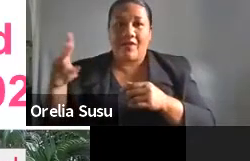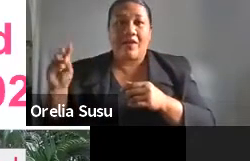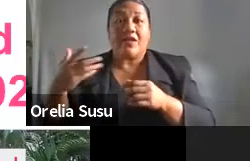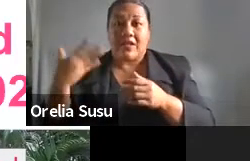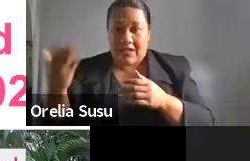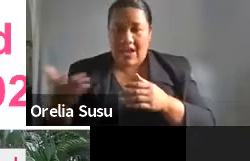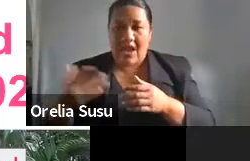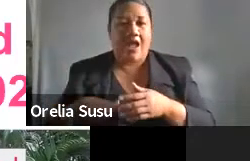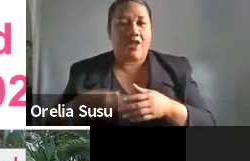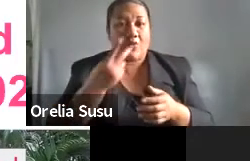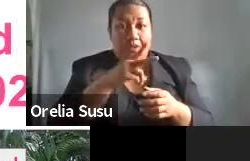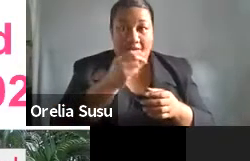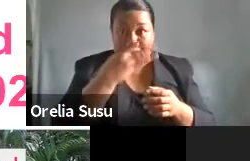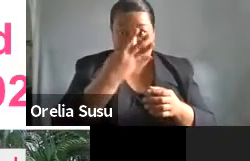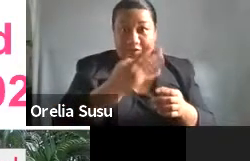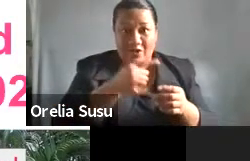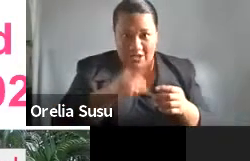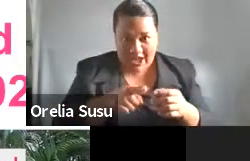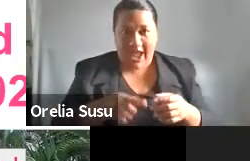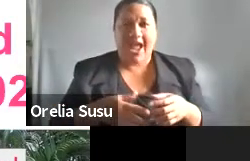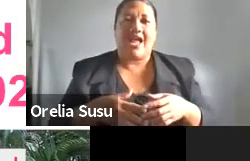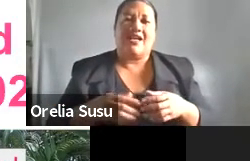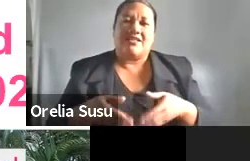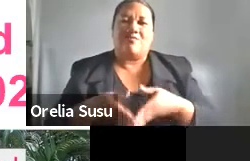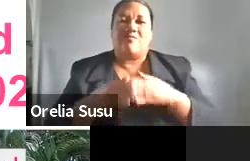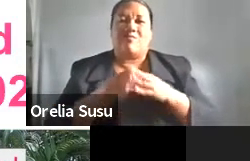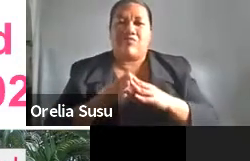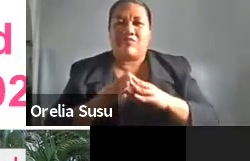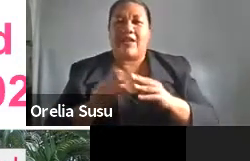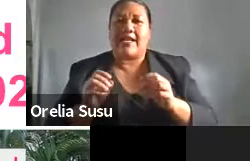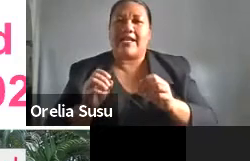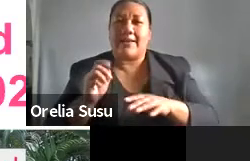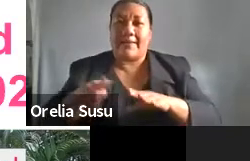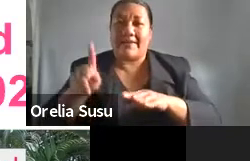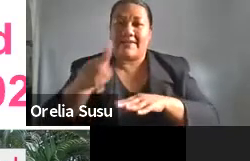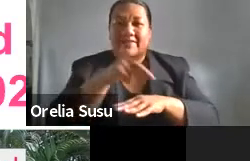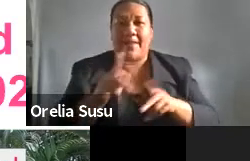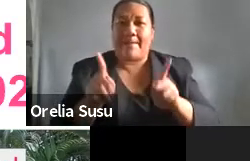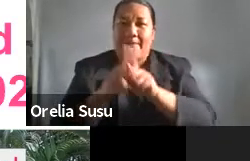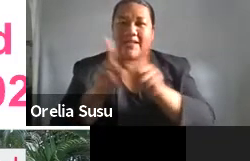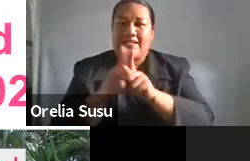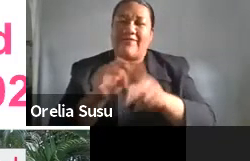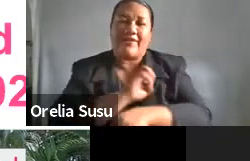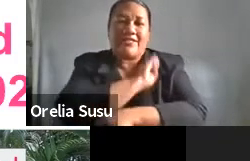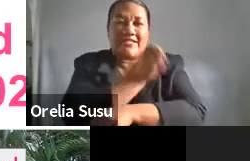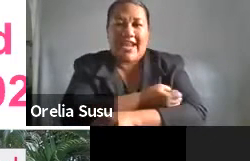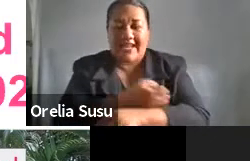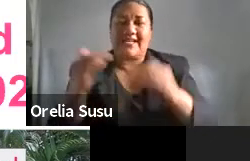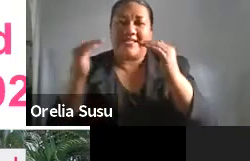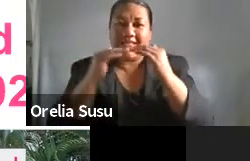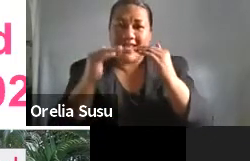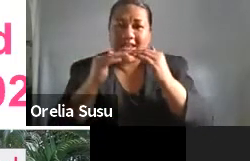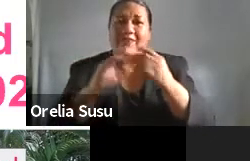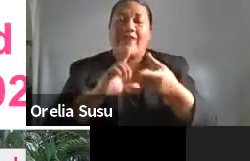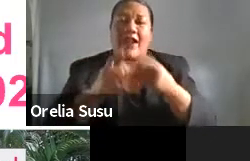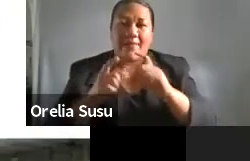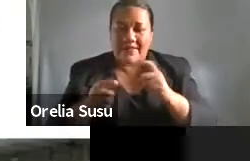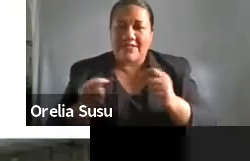out from this regional meeting, which is about the Pacific partnership of strengthen gender climate change and sustainable development.